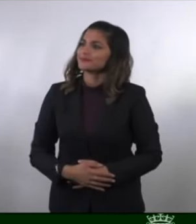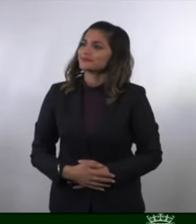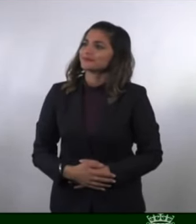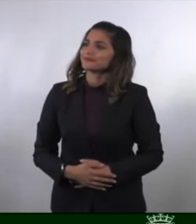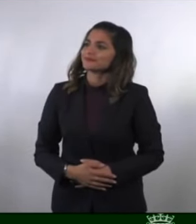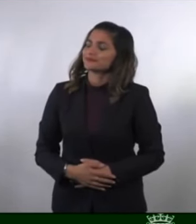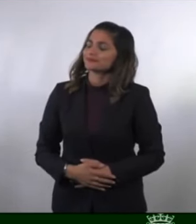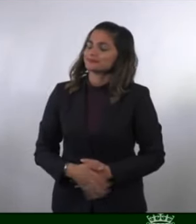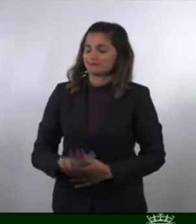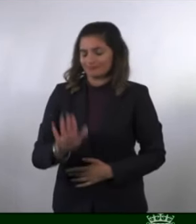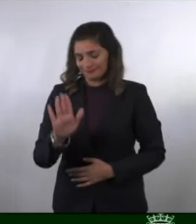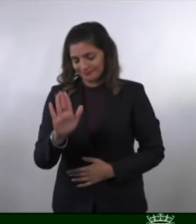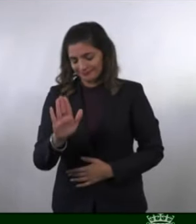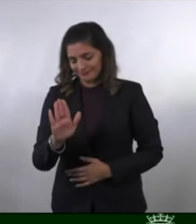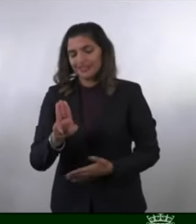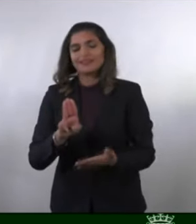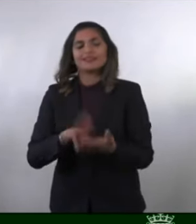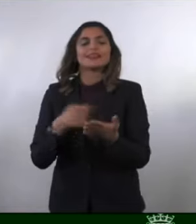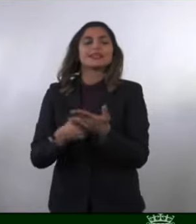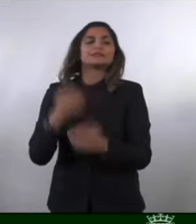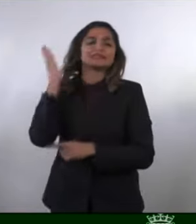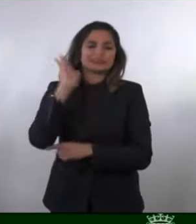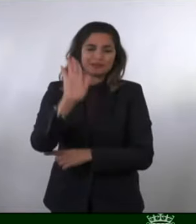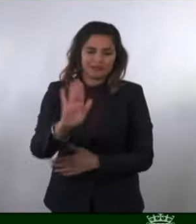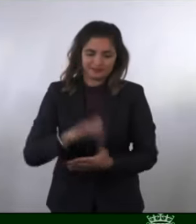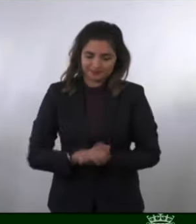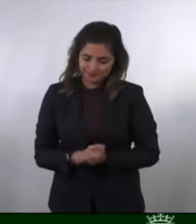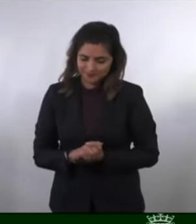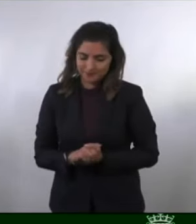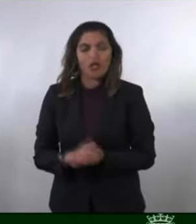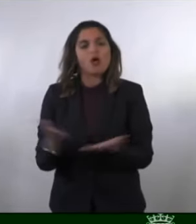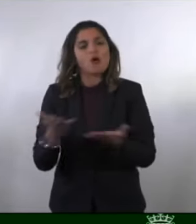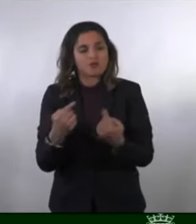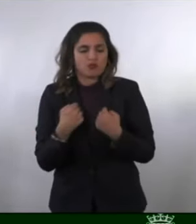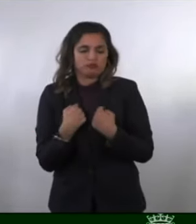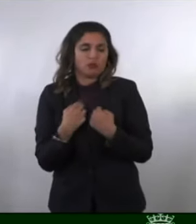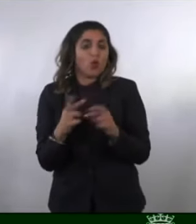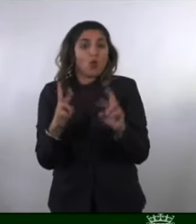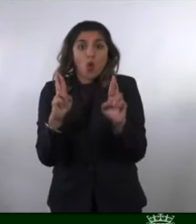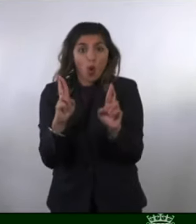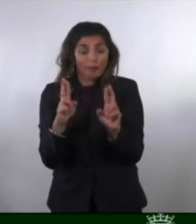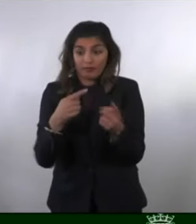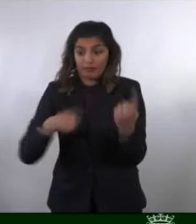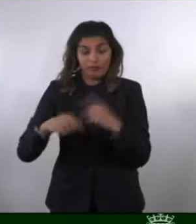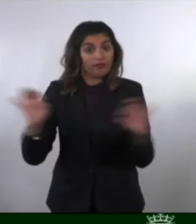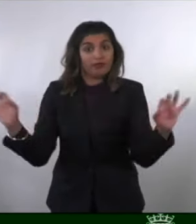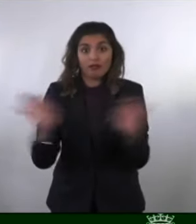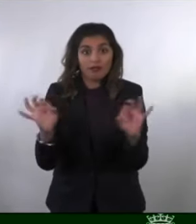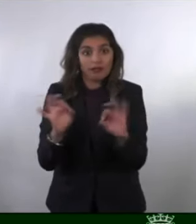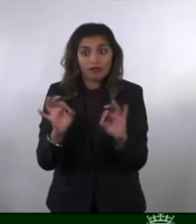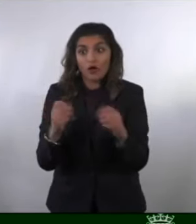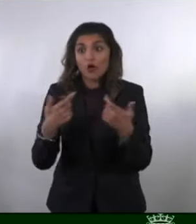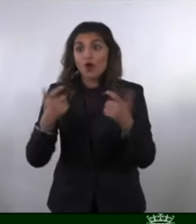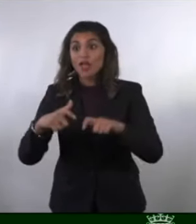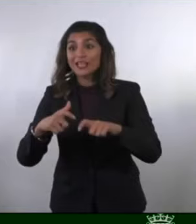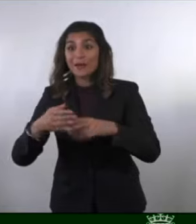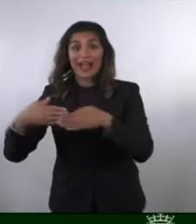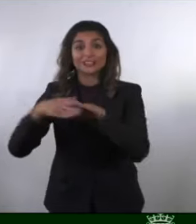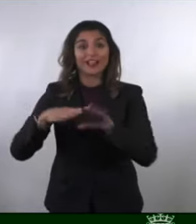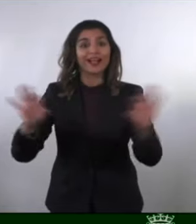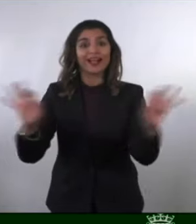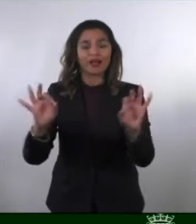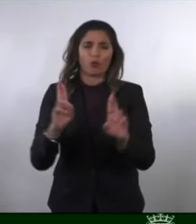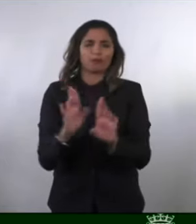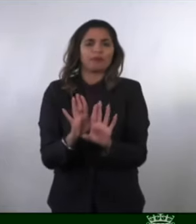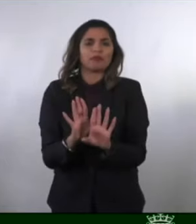Mr. Speaker, I very much hope that we won't have another national lockdown at all. It's one of the reasons that we've toughened up